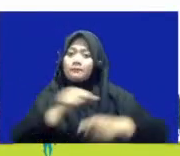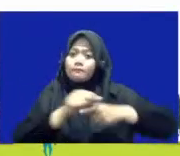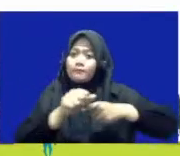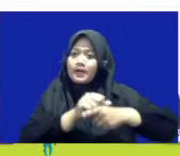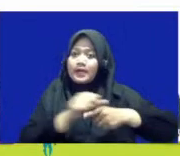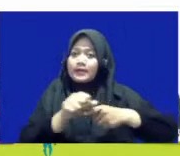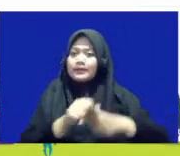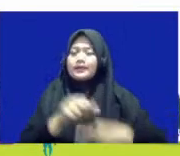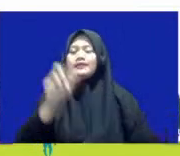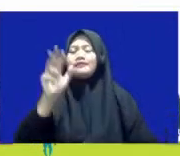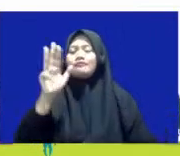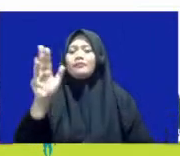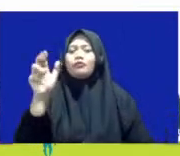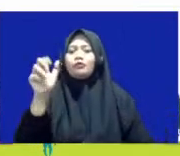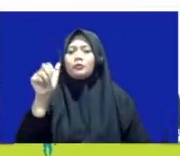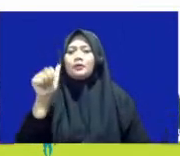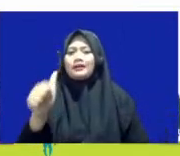nation.